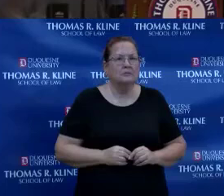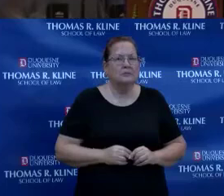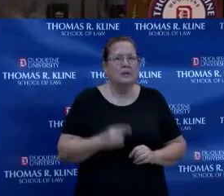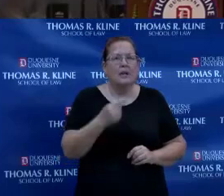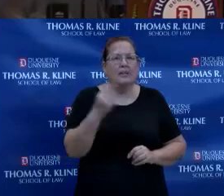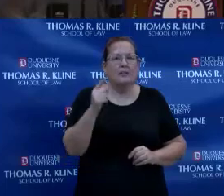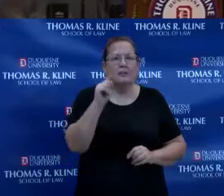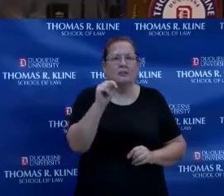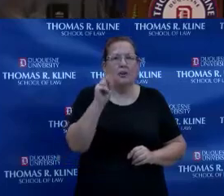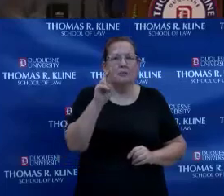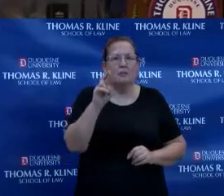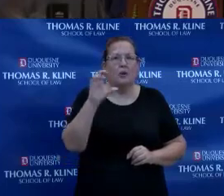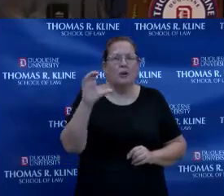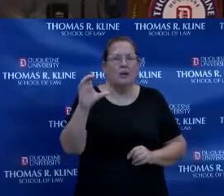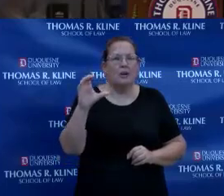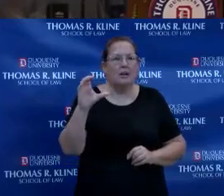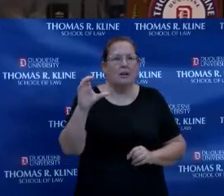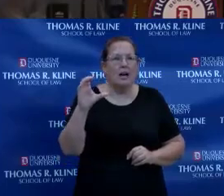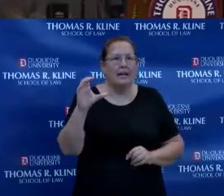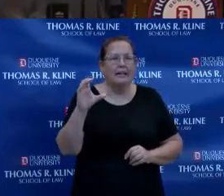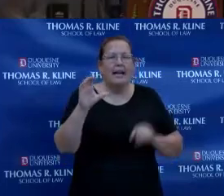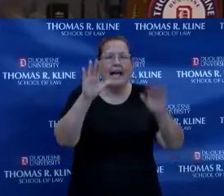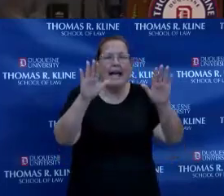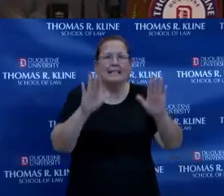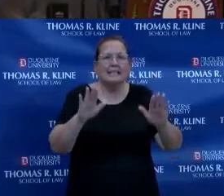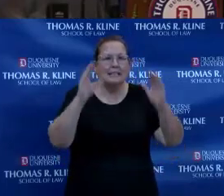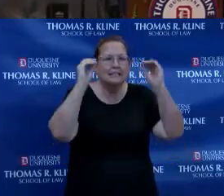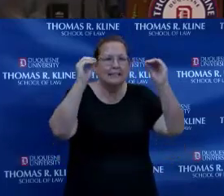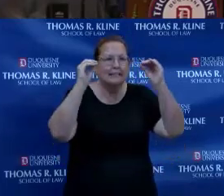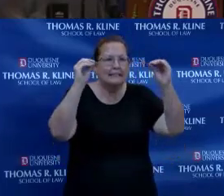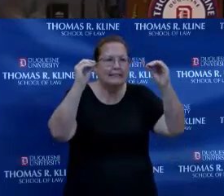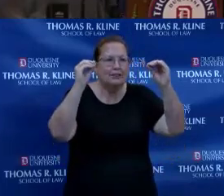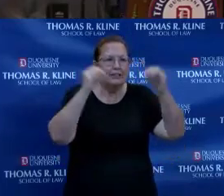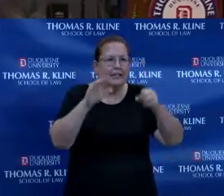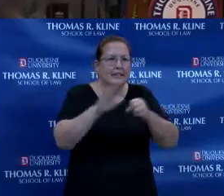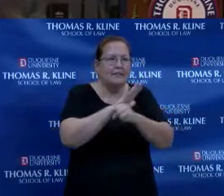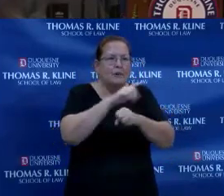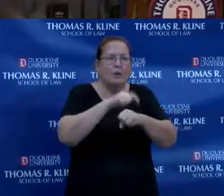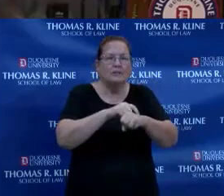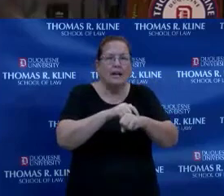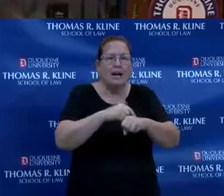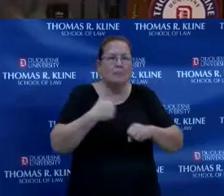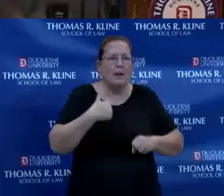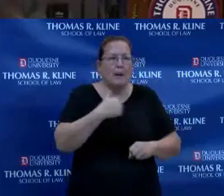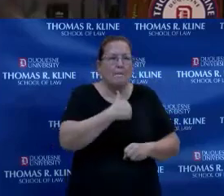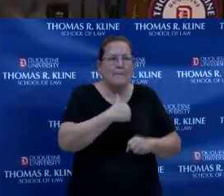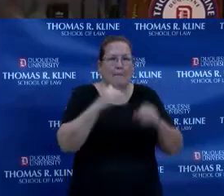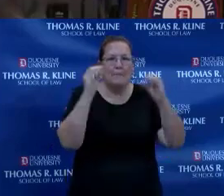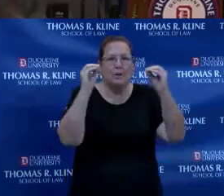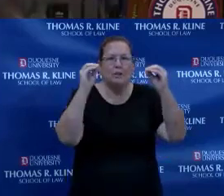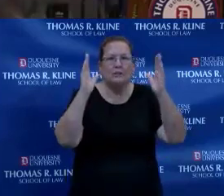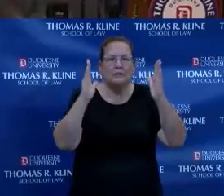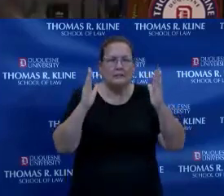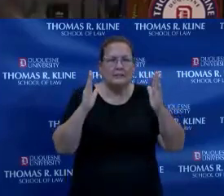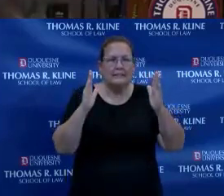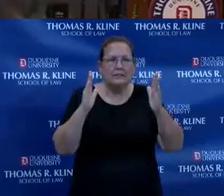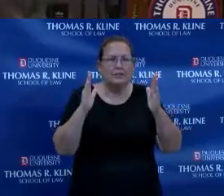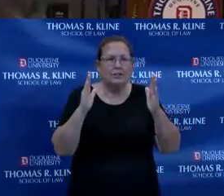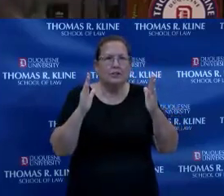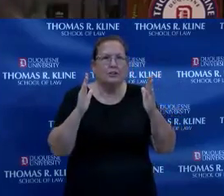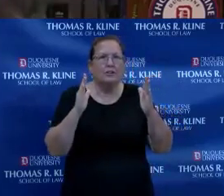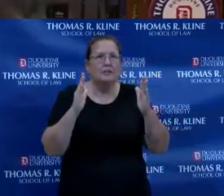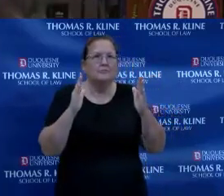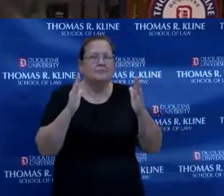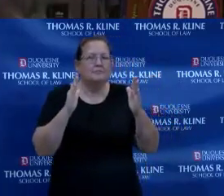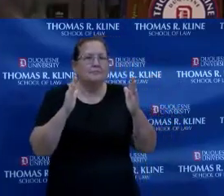Thomas R. Kline Excellence in Teaching Award is awarded to the full-time faculty member who best demonstrates overall excellence and